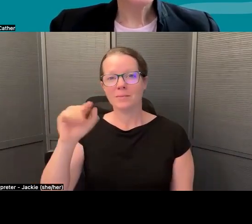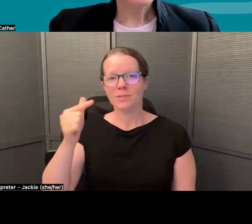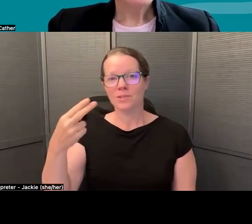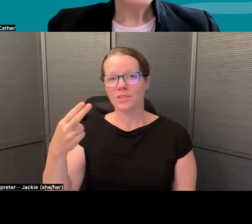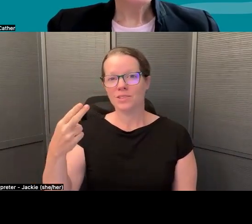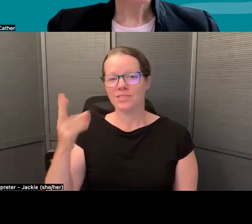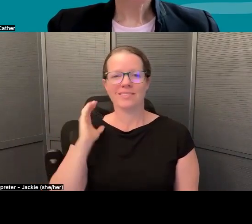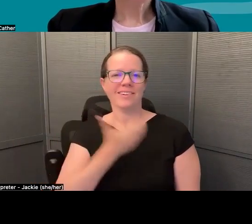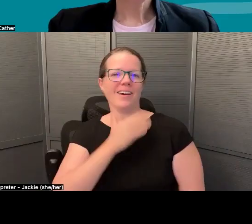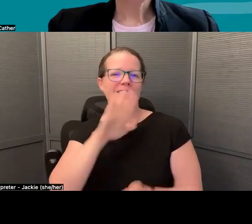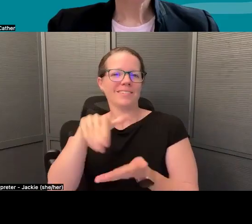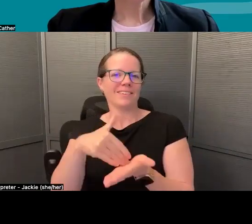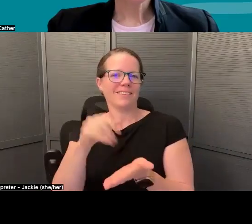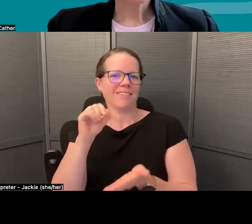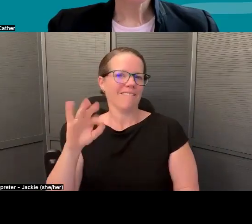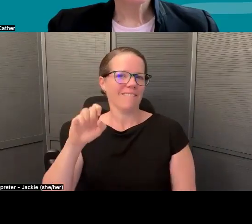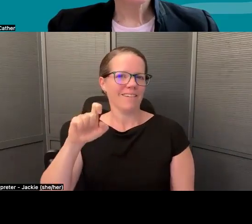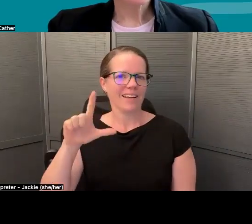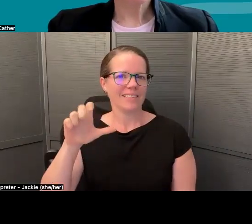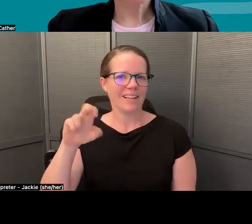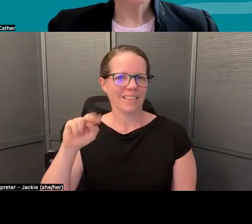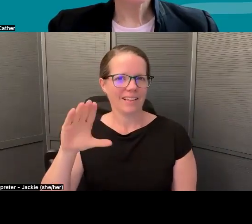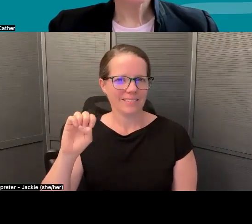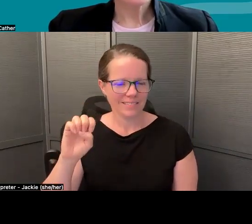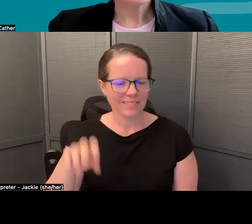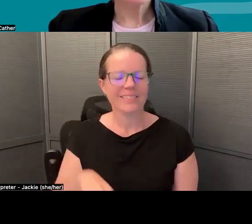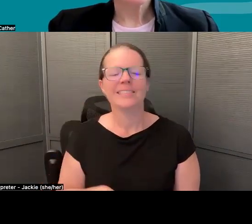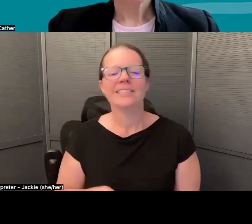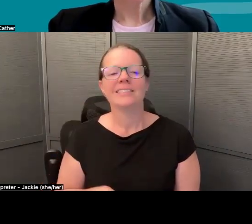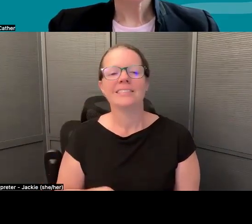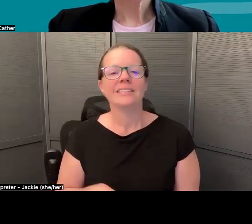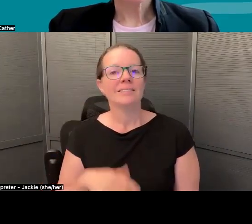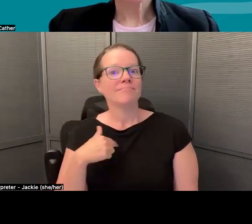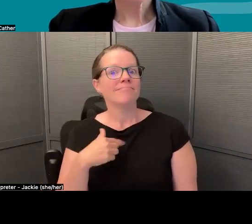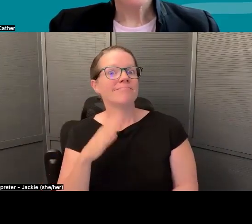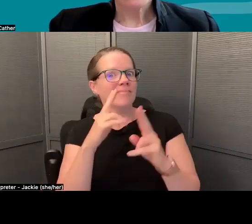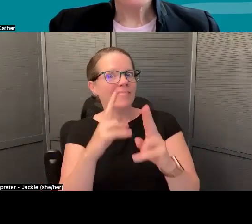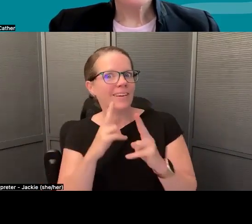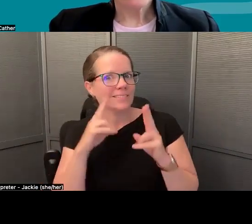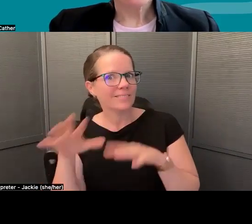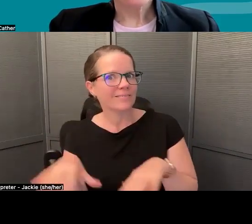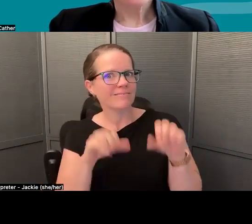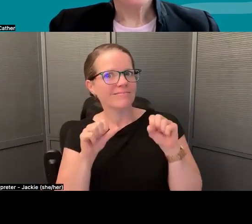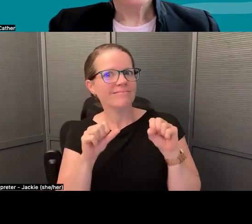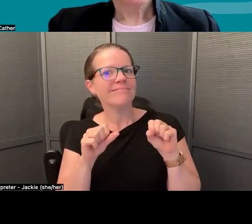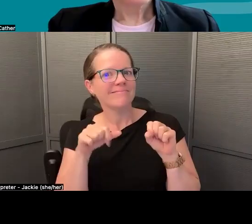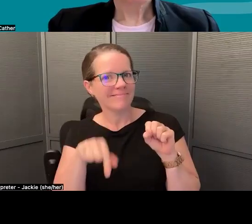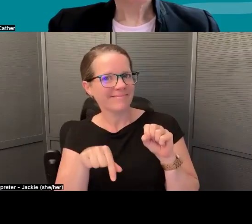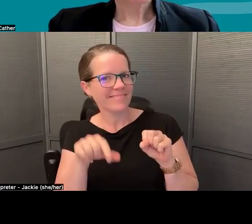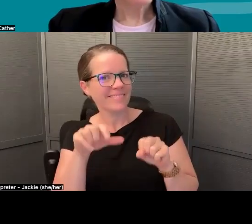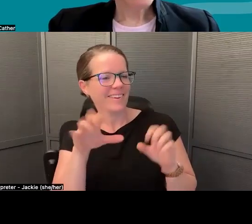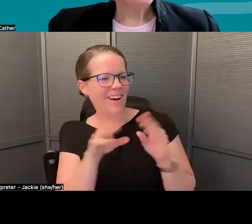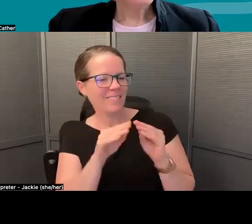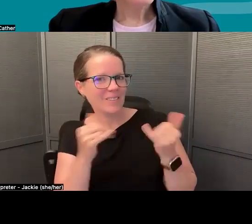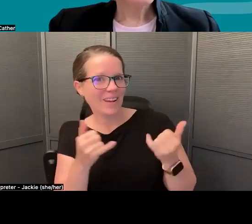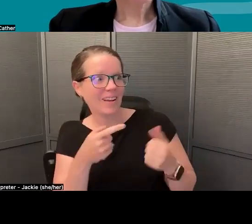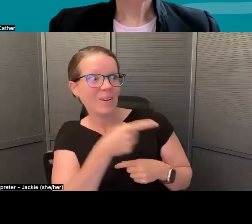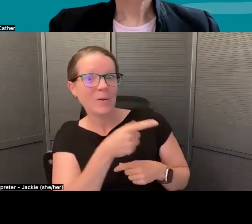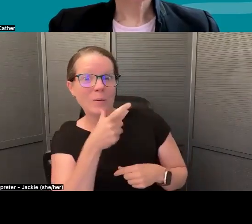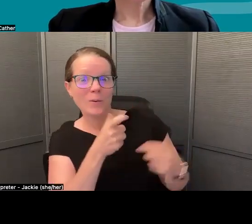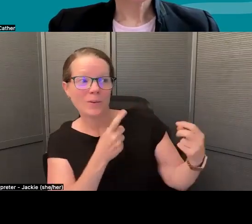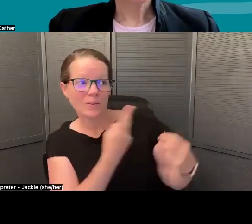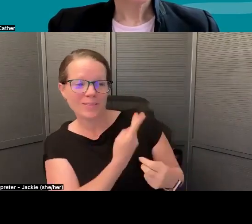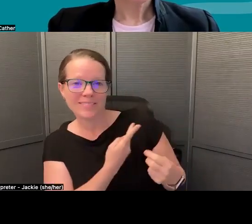Excellence, and it is a privilege to co-host this conference today with Dr. Megan Kelly, a clinical